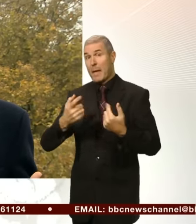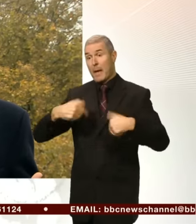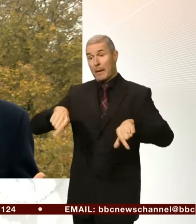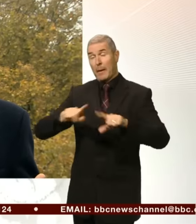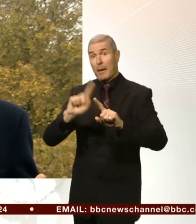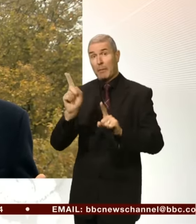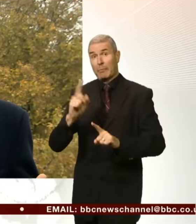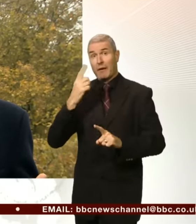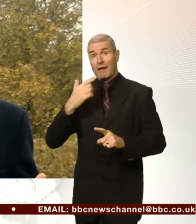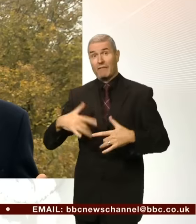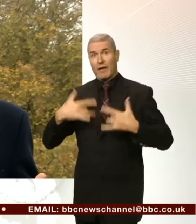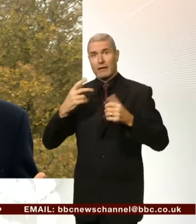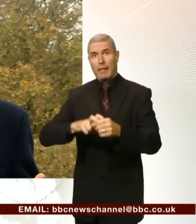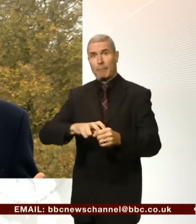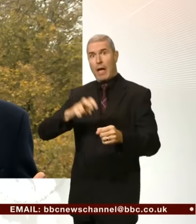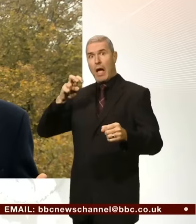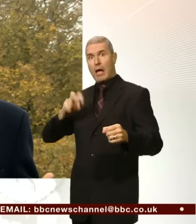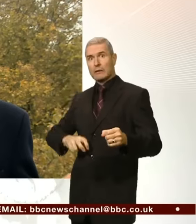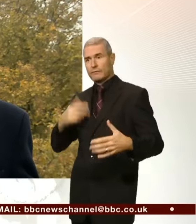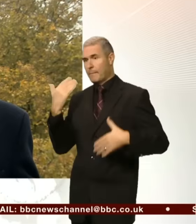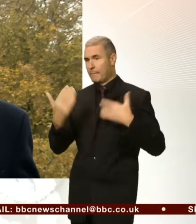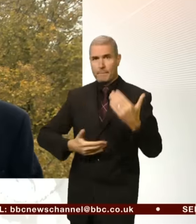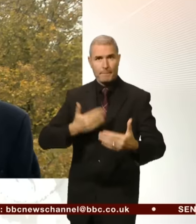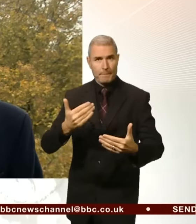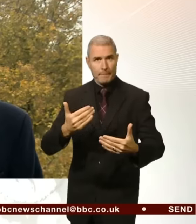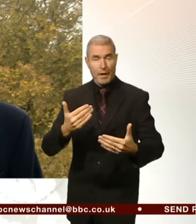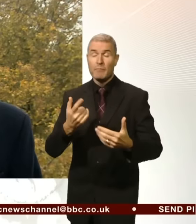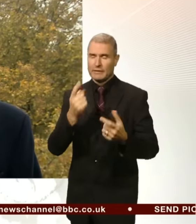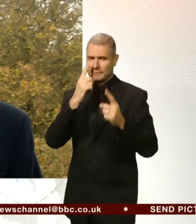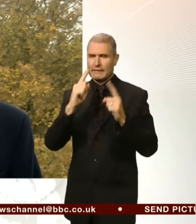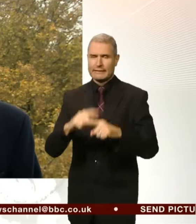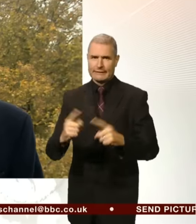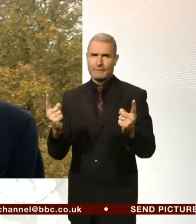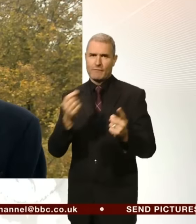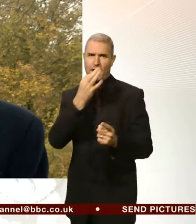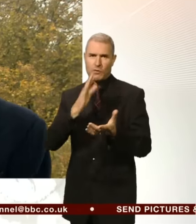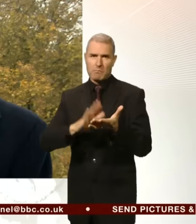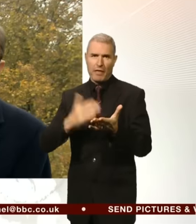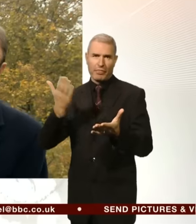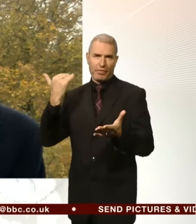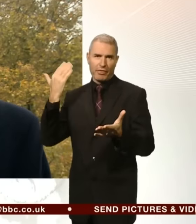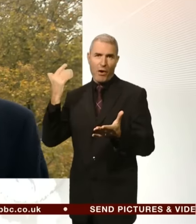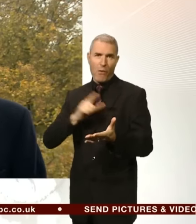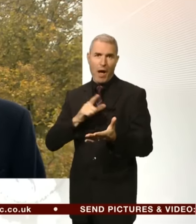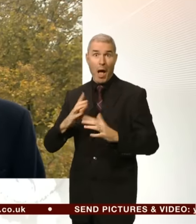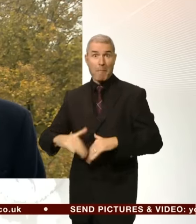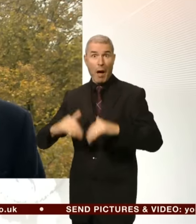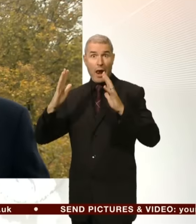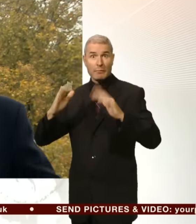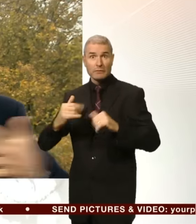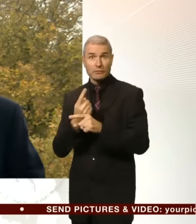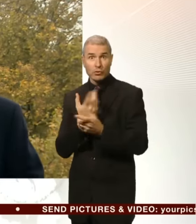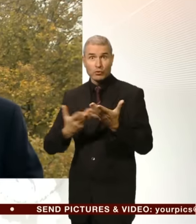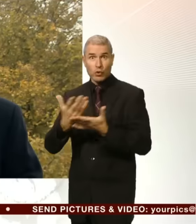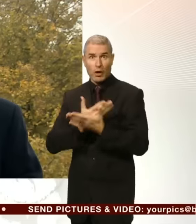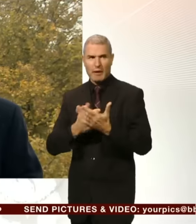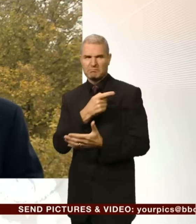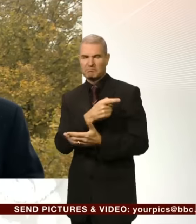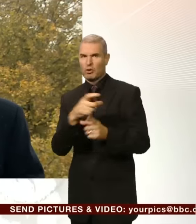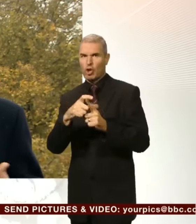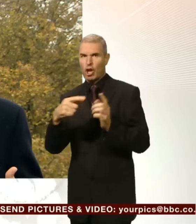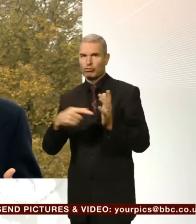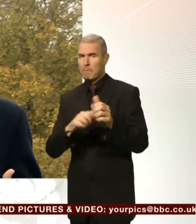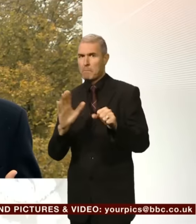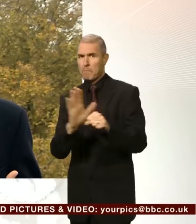being left behind. But my goodness, what a contrast to a few months ago when Parliament was debating barring Donald